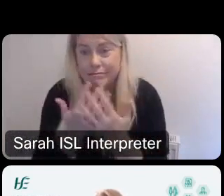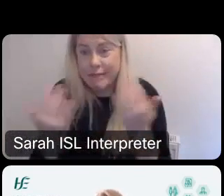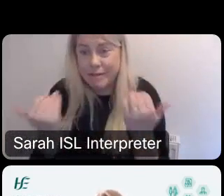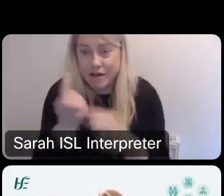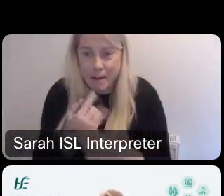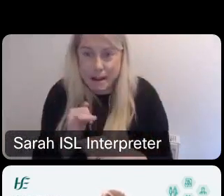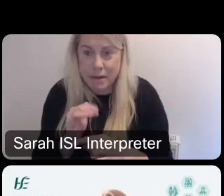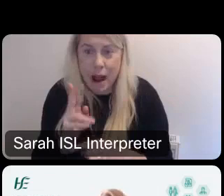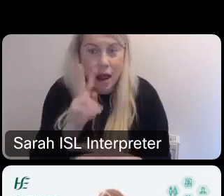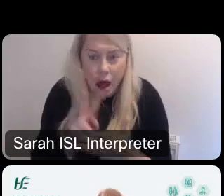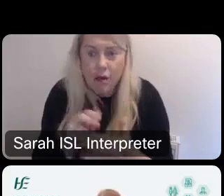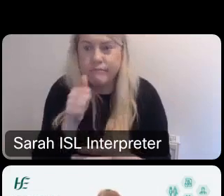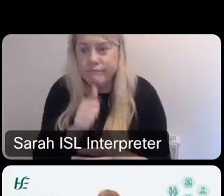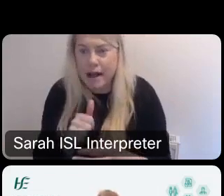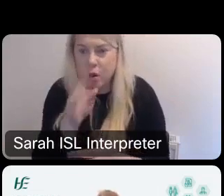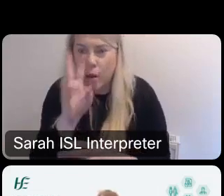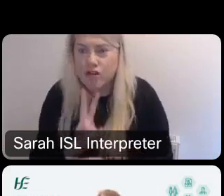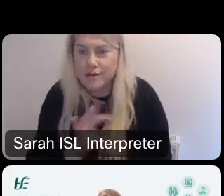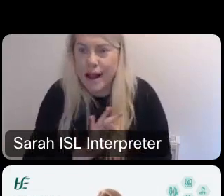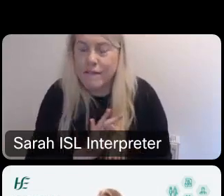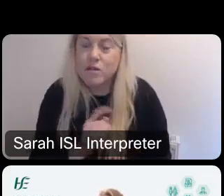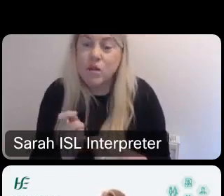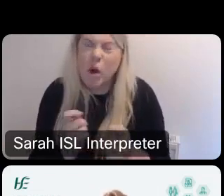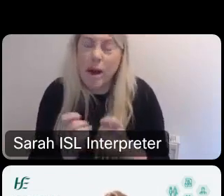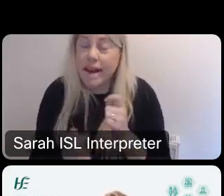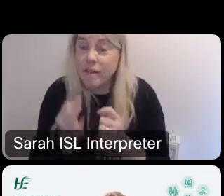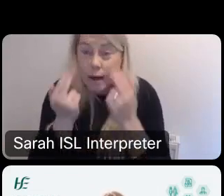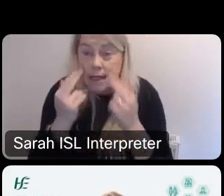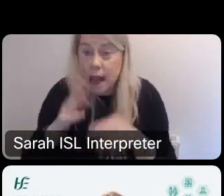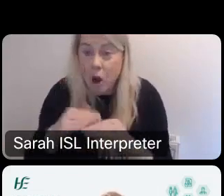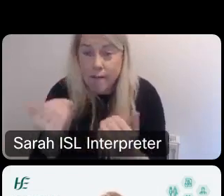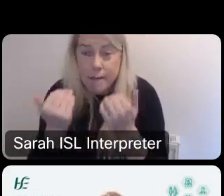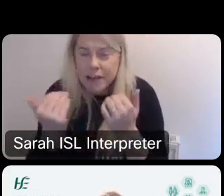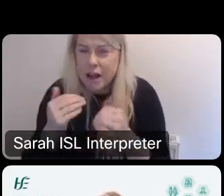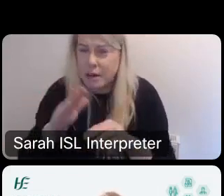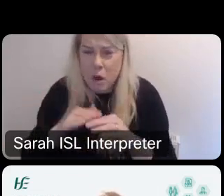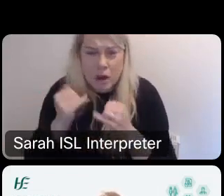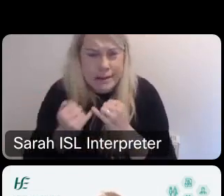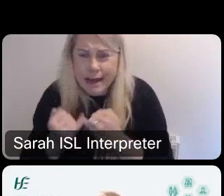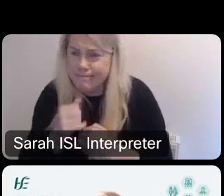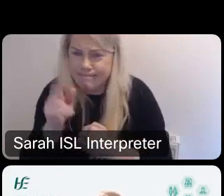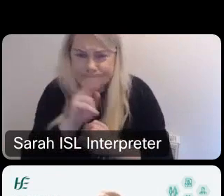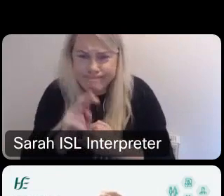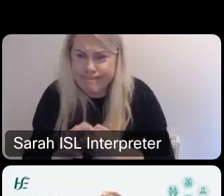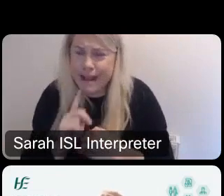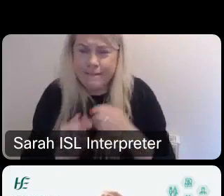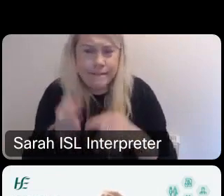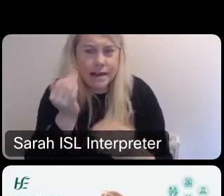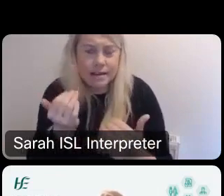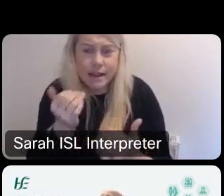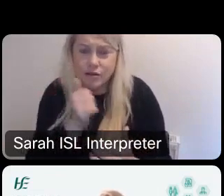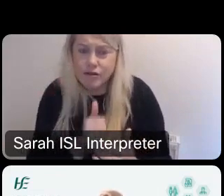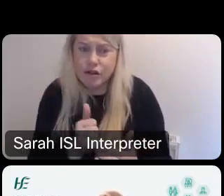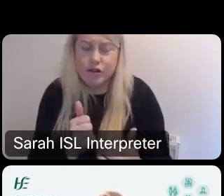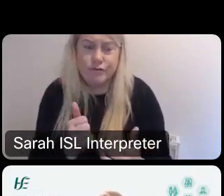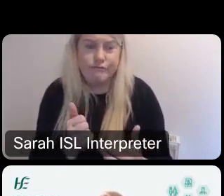questions and offer further detail that you might be looking for, and these were listed on that slide, and you know they cover